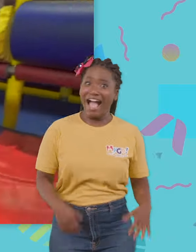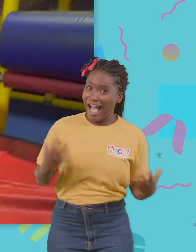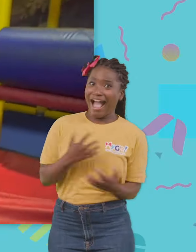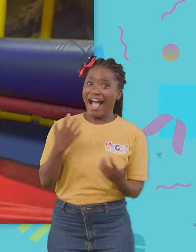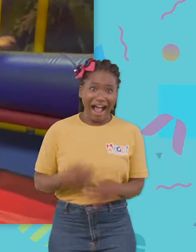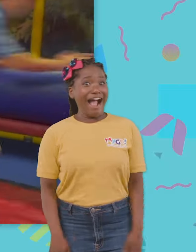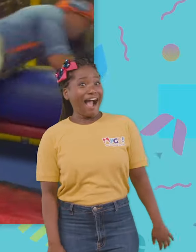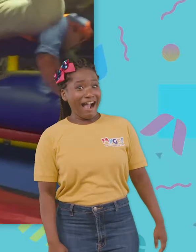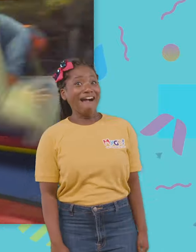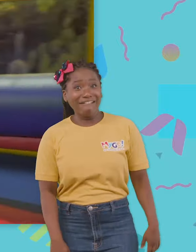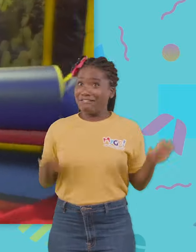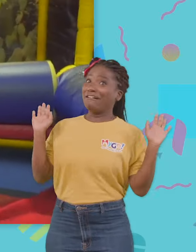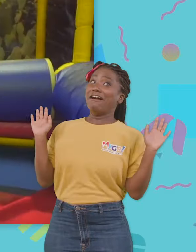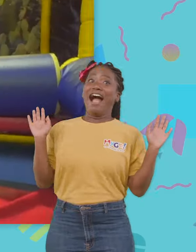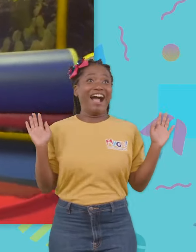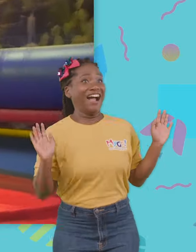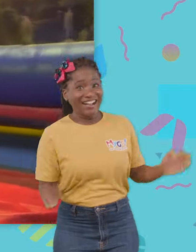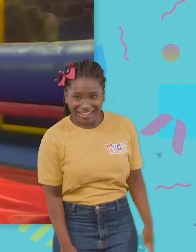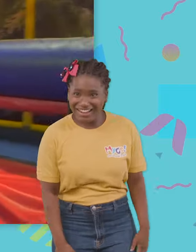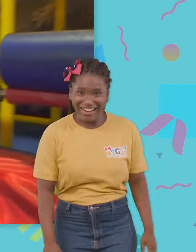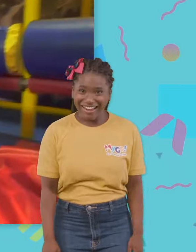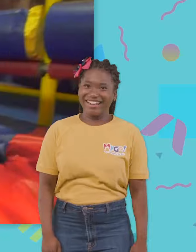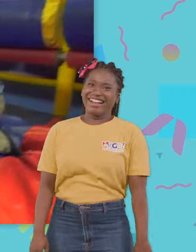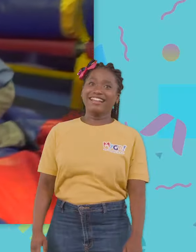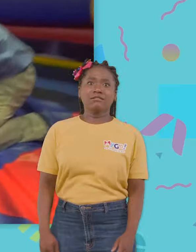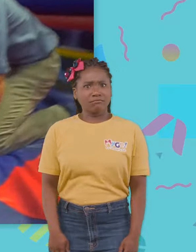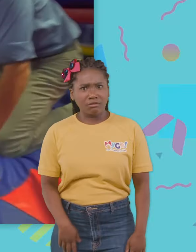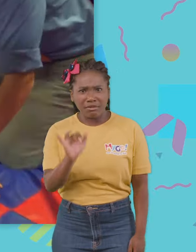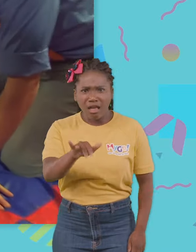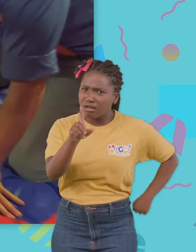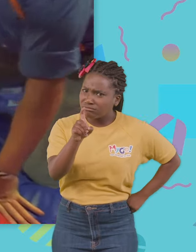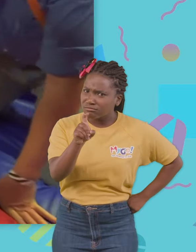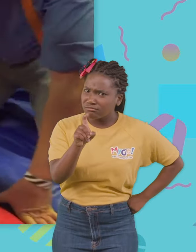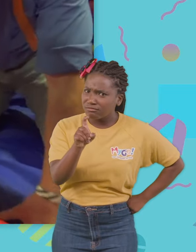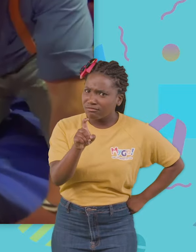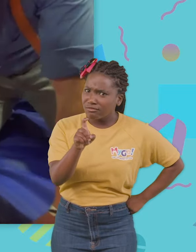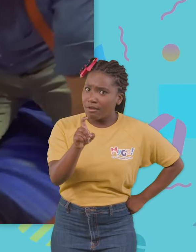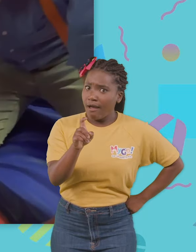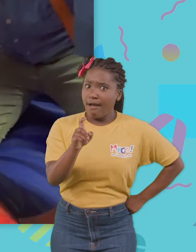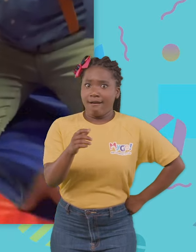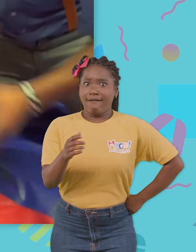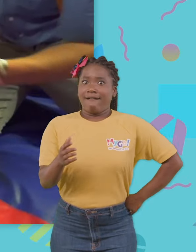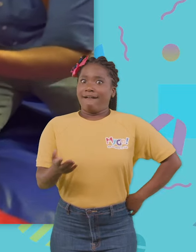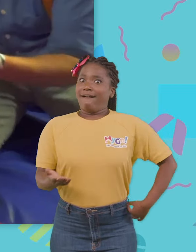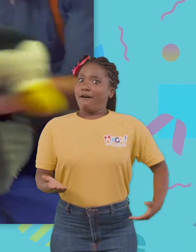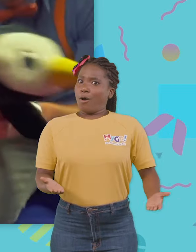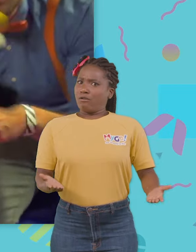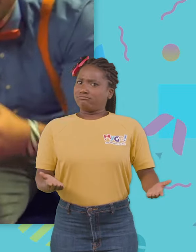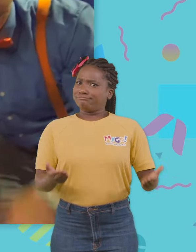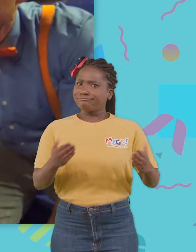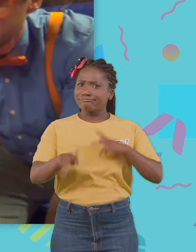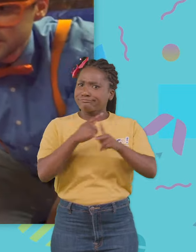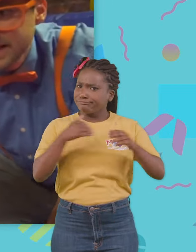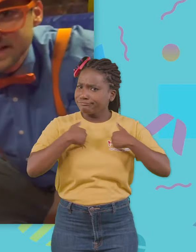Whoa! Wee! Whoa! Whoa! What is this? Whoa!